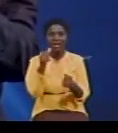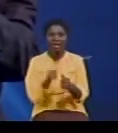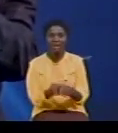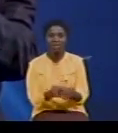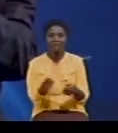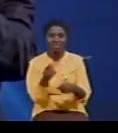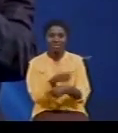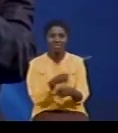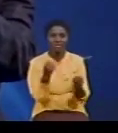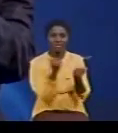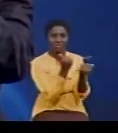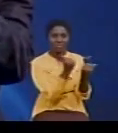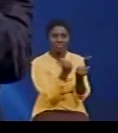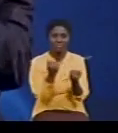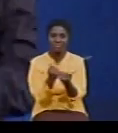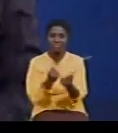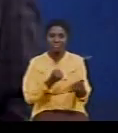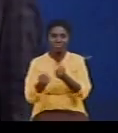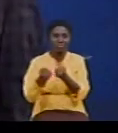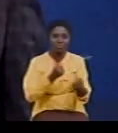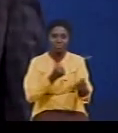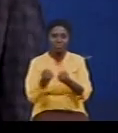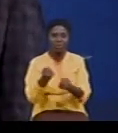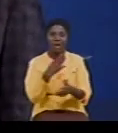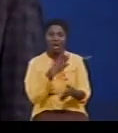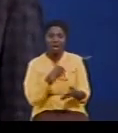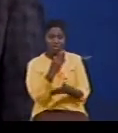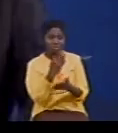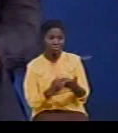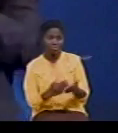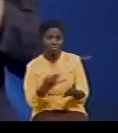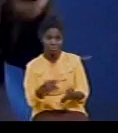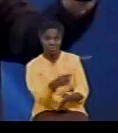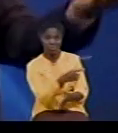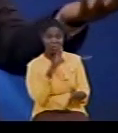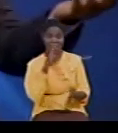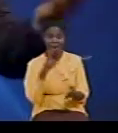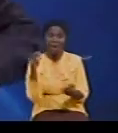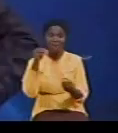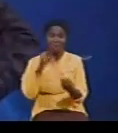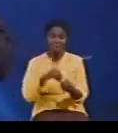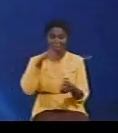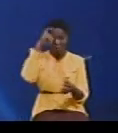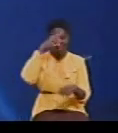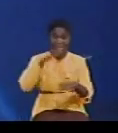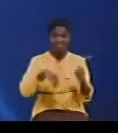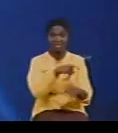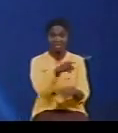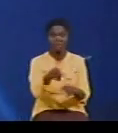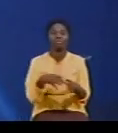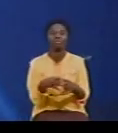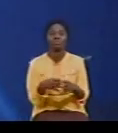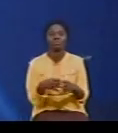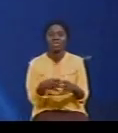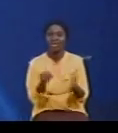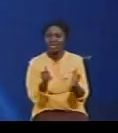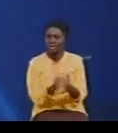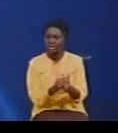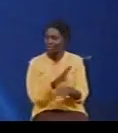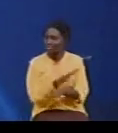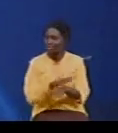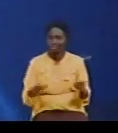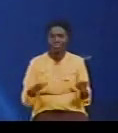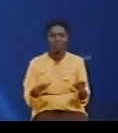them are more clever than you are. That thing doesn't pay. If what I have